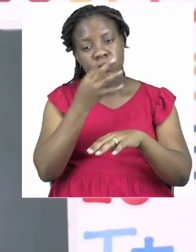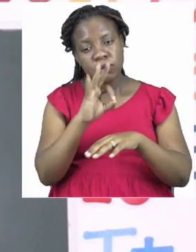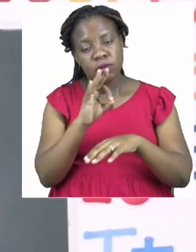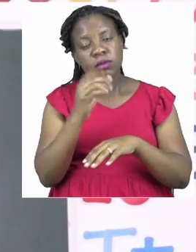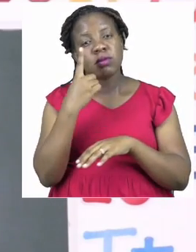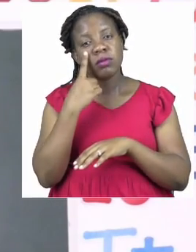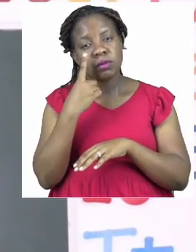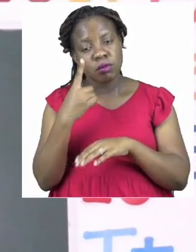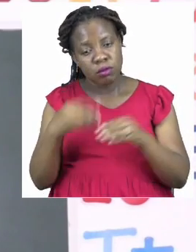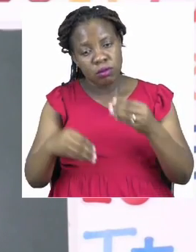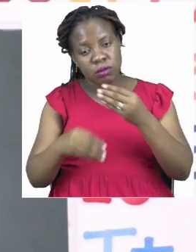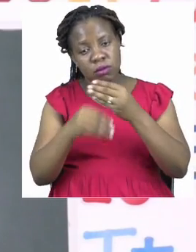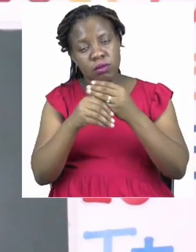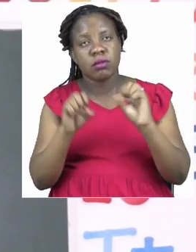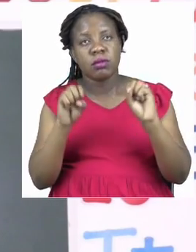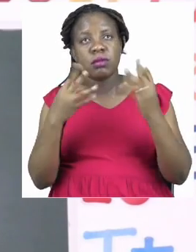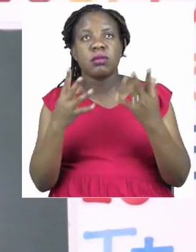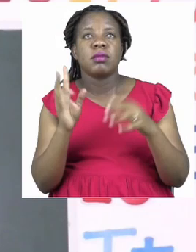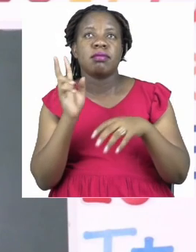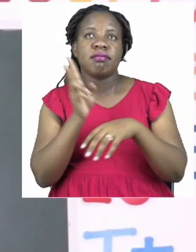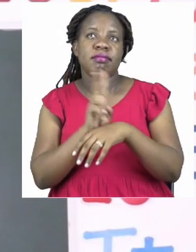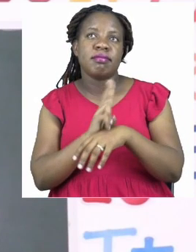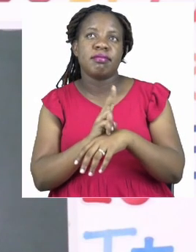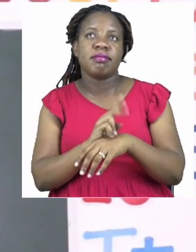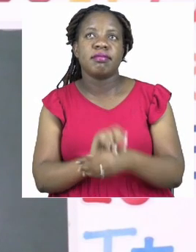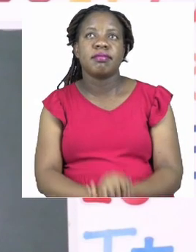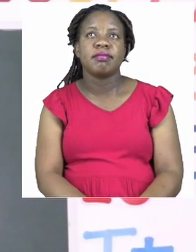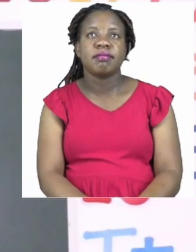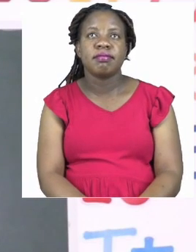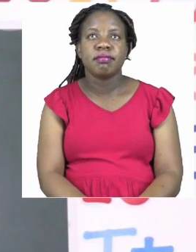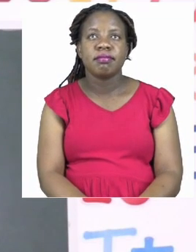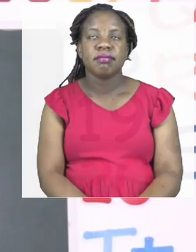see you soon after the advert break.